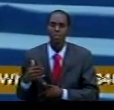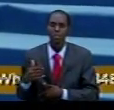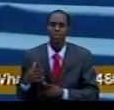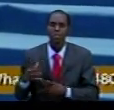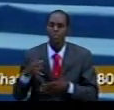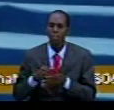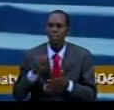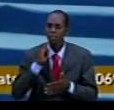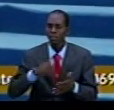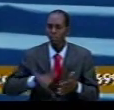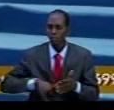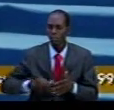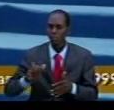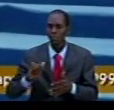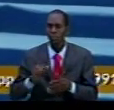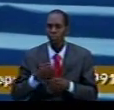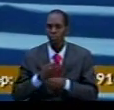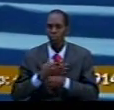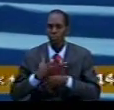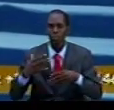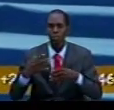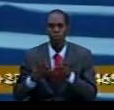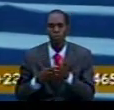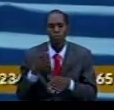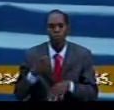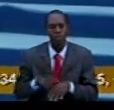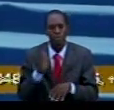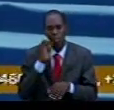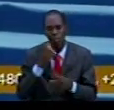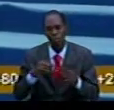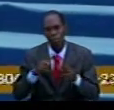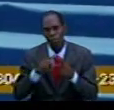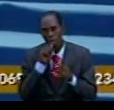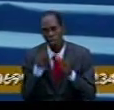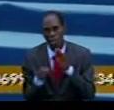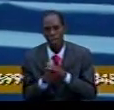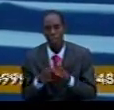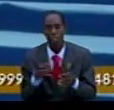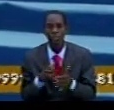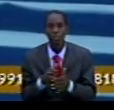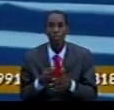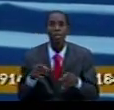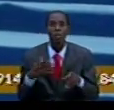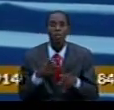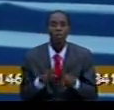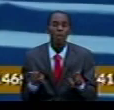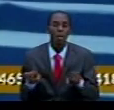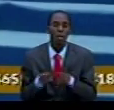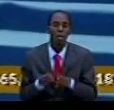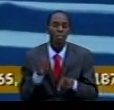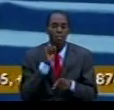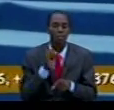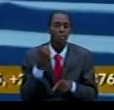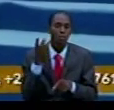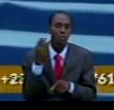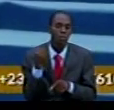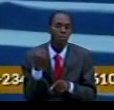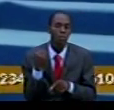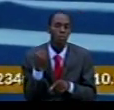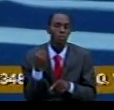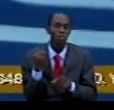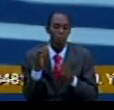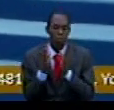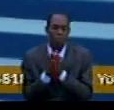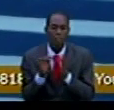swollen up. At times I would do like this to hide this. But as I was praying, I saw that the thing is going inside. Big